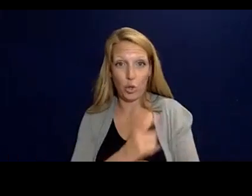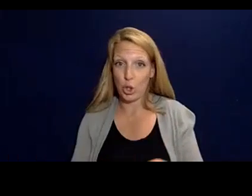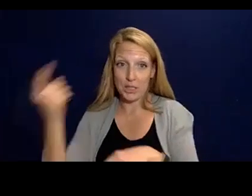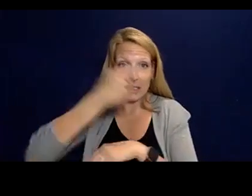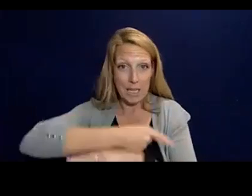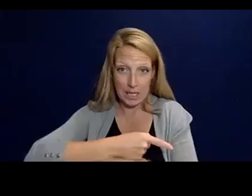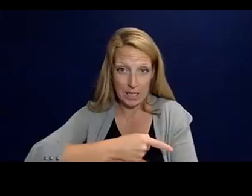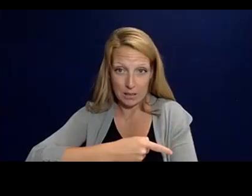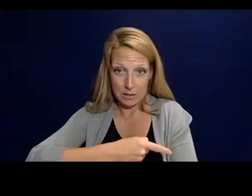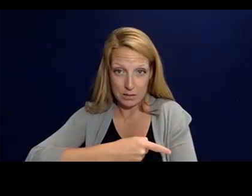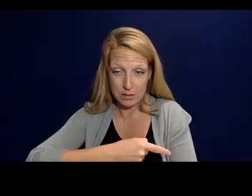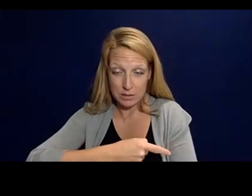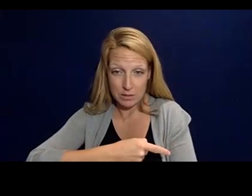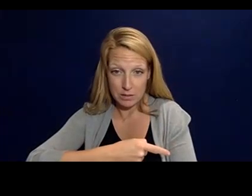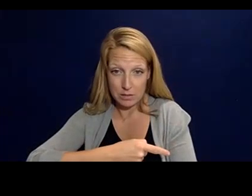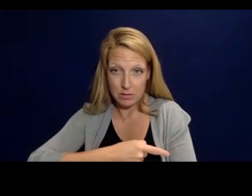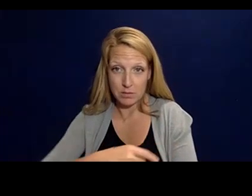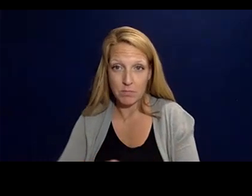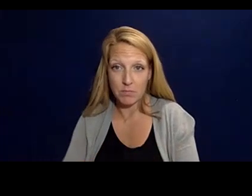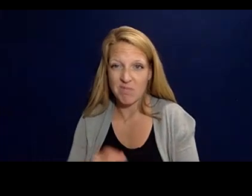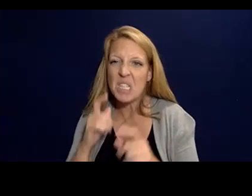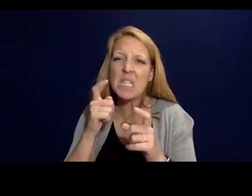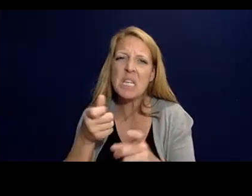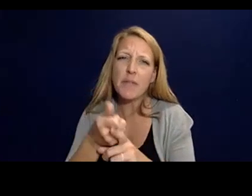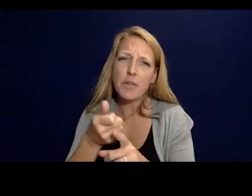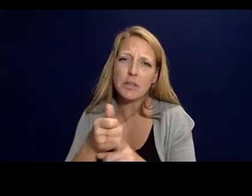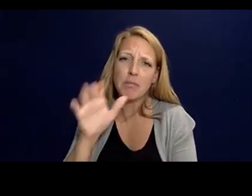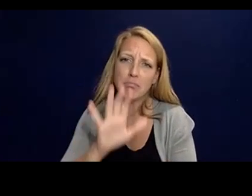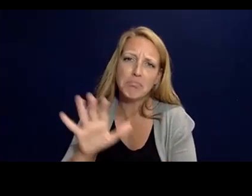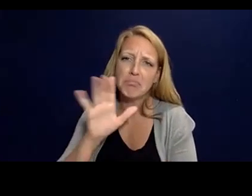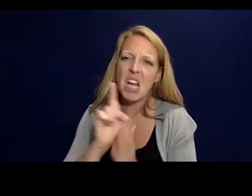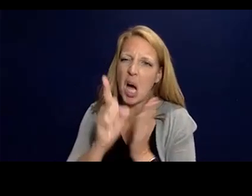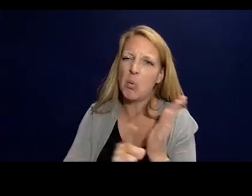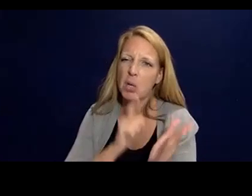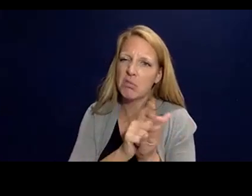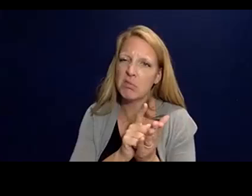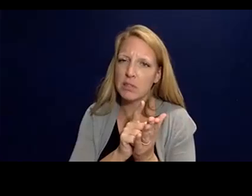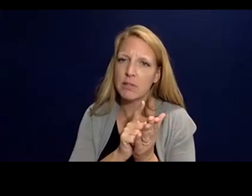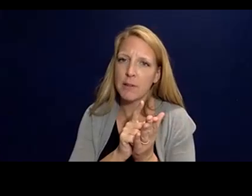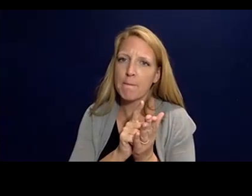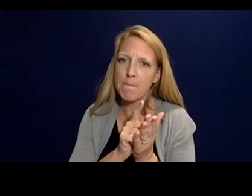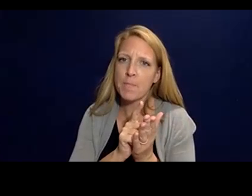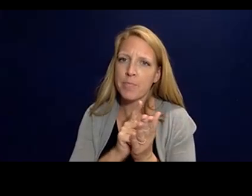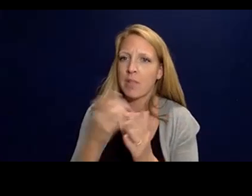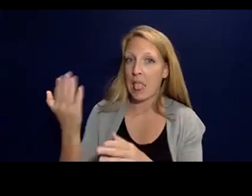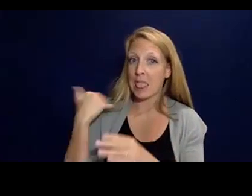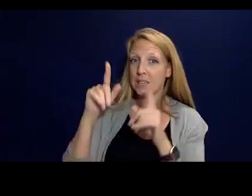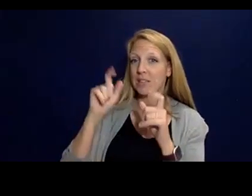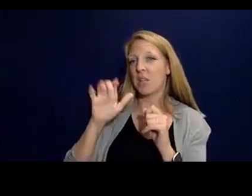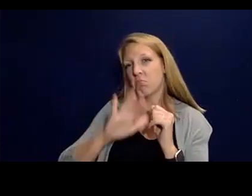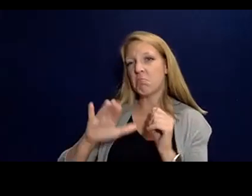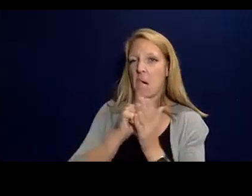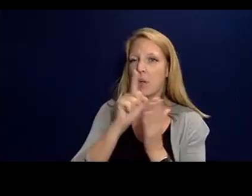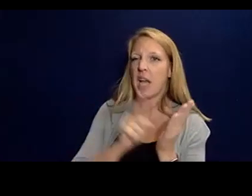that day to knock it out. Give yourself a good, your average about an hour. The average of the last exam was about an hour